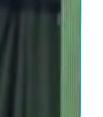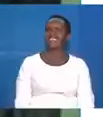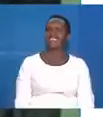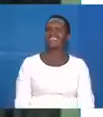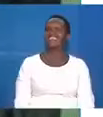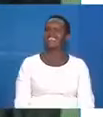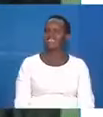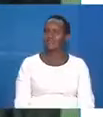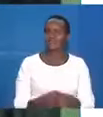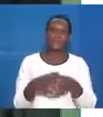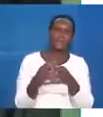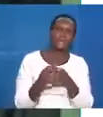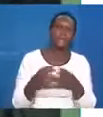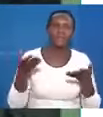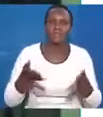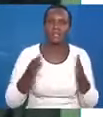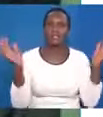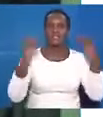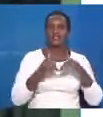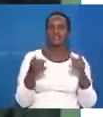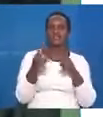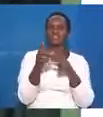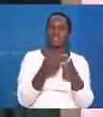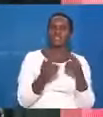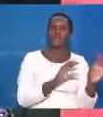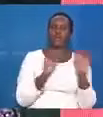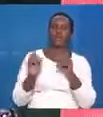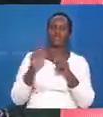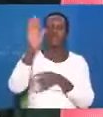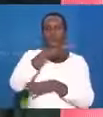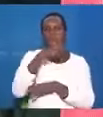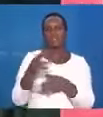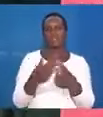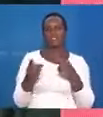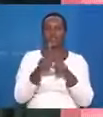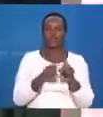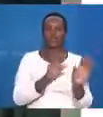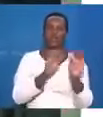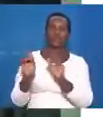assemblies, then to parliament, and then to a referendum.